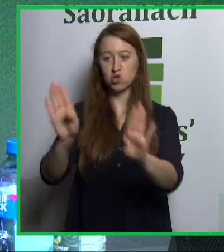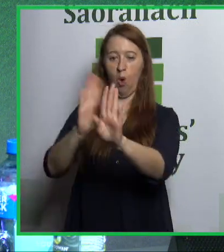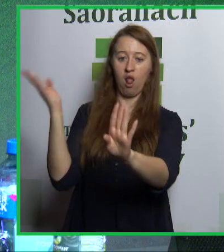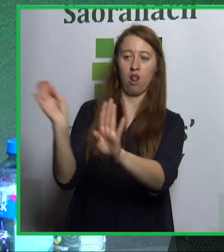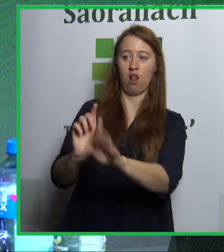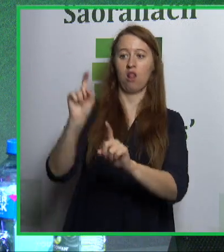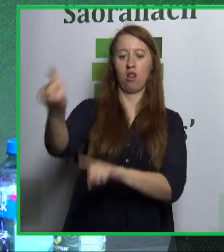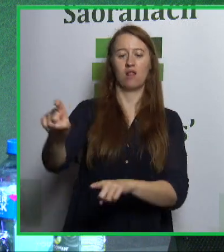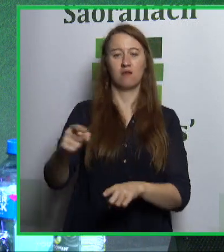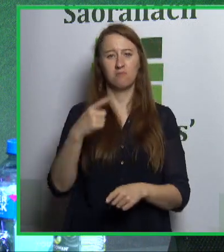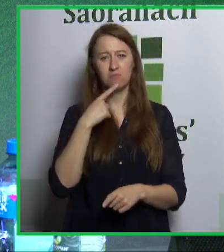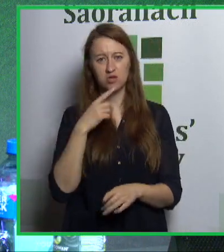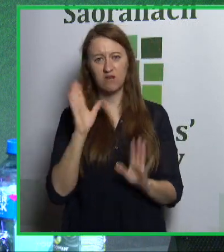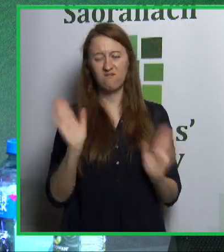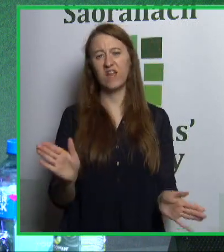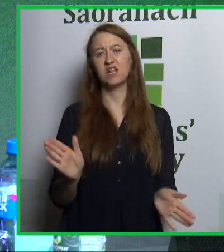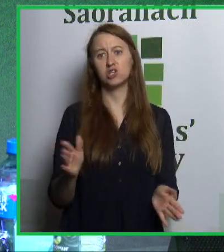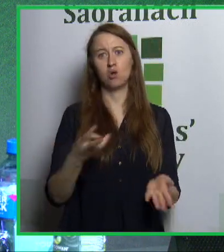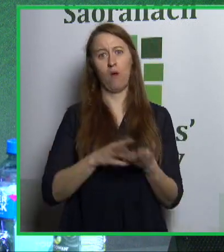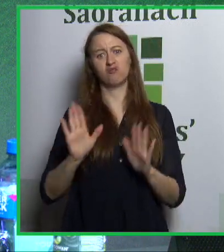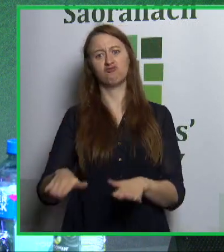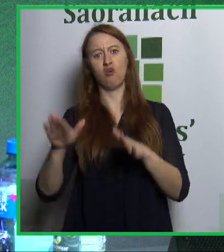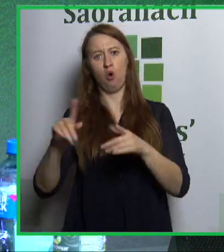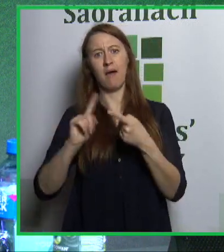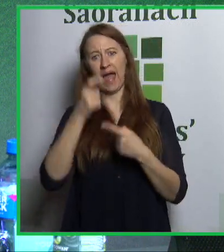that and you're told you're a bold kid all the time, you start